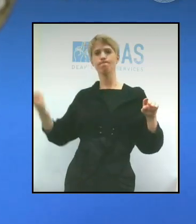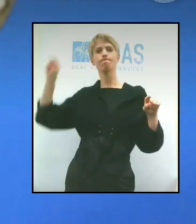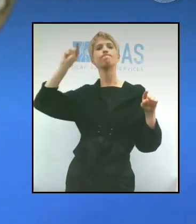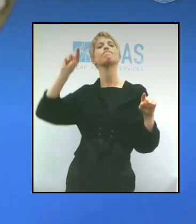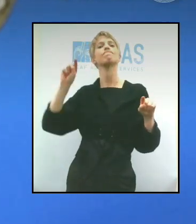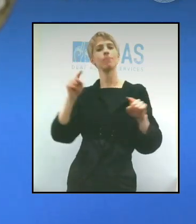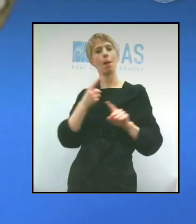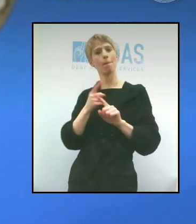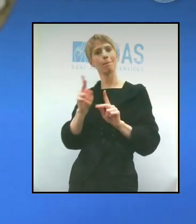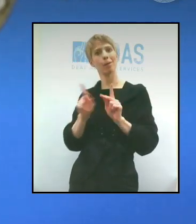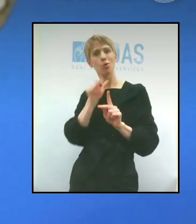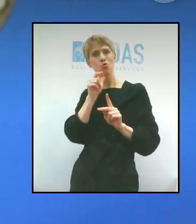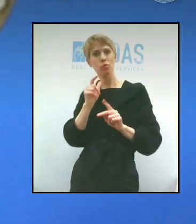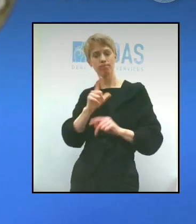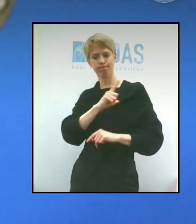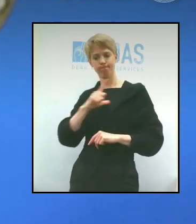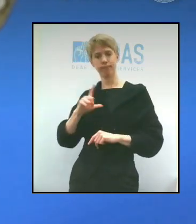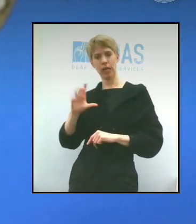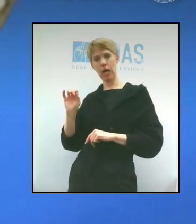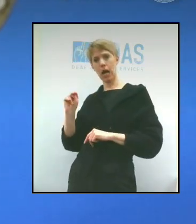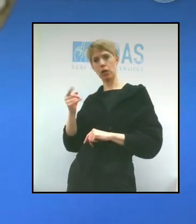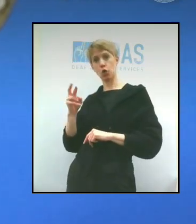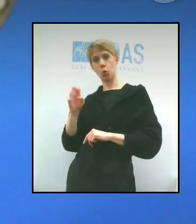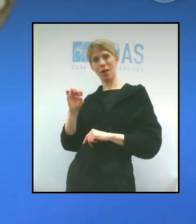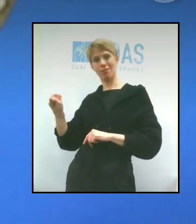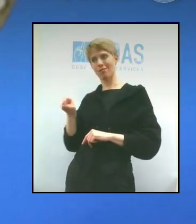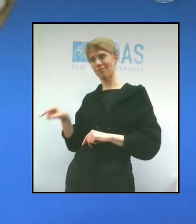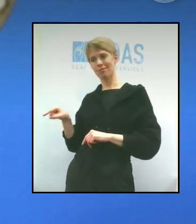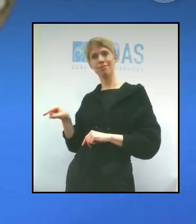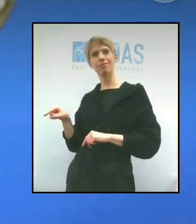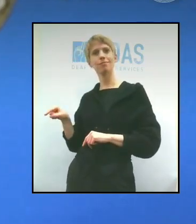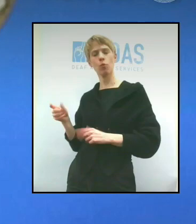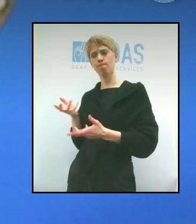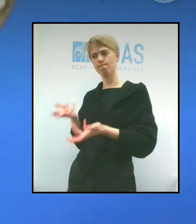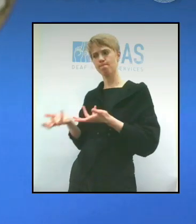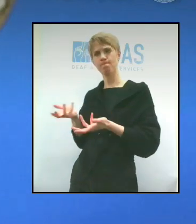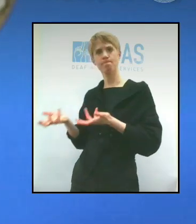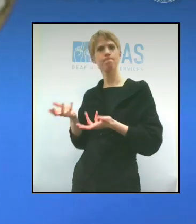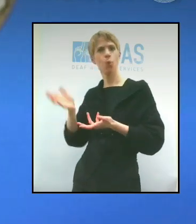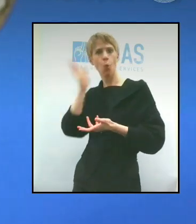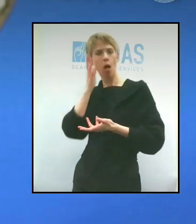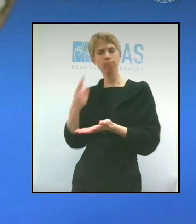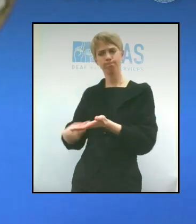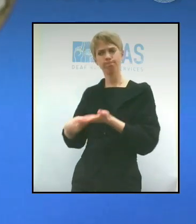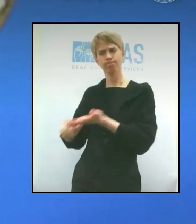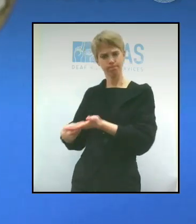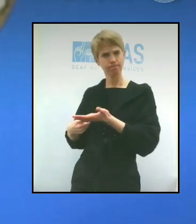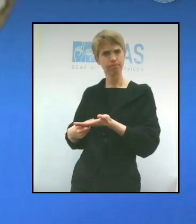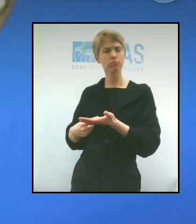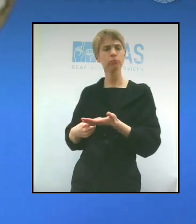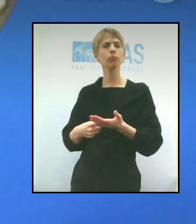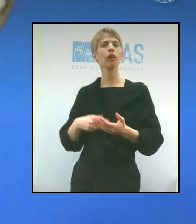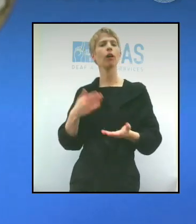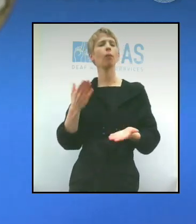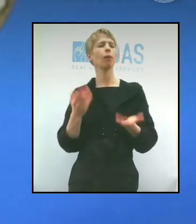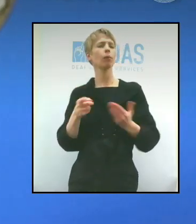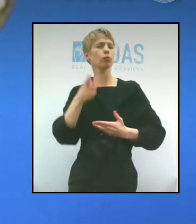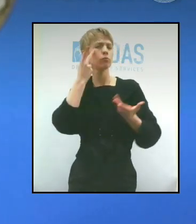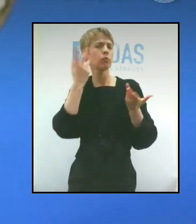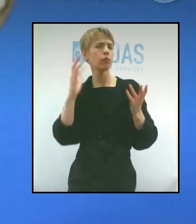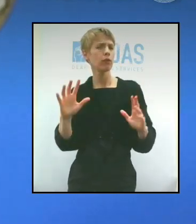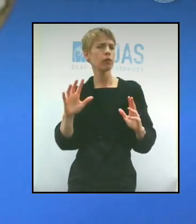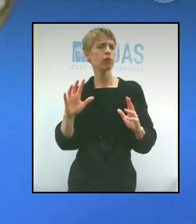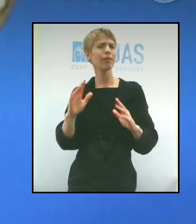staff about the need for assistance on the local level. You may have seen the House release its HEROES Act yesterday,